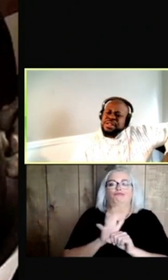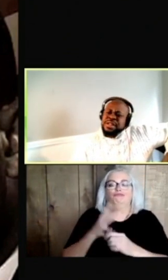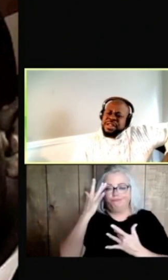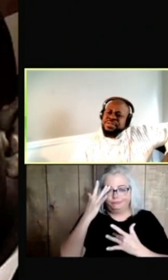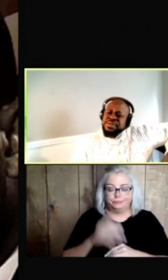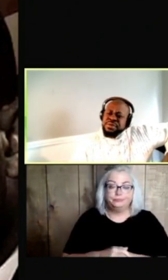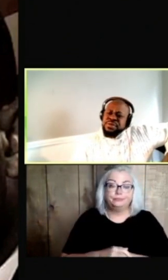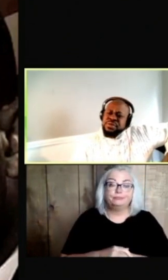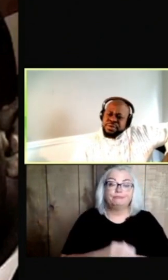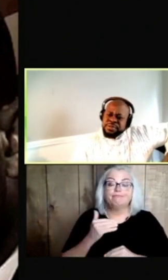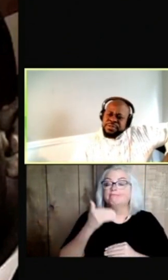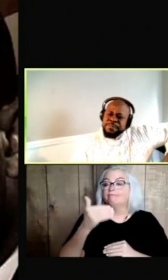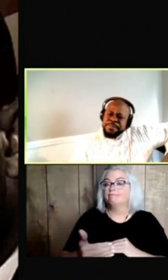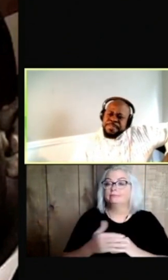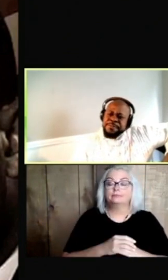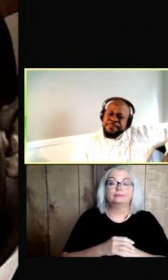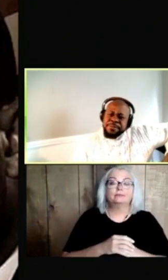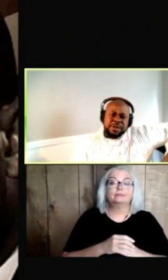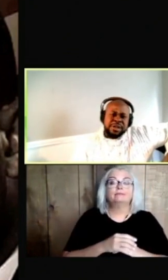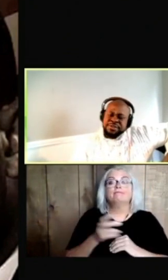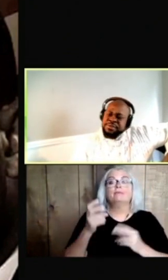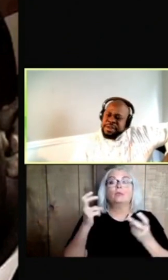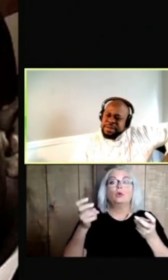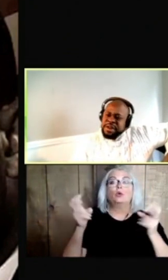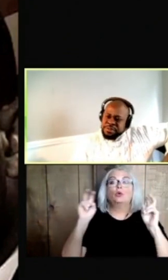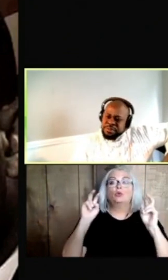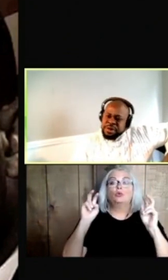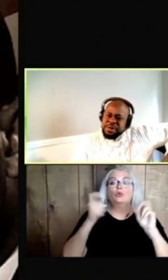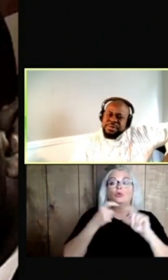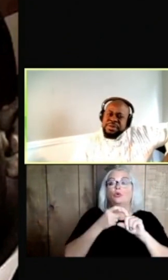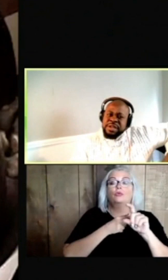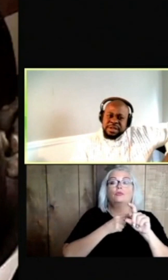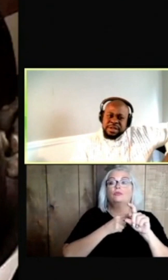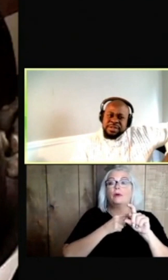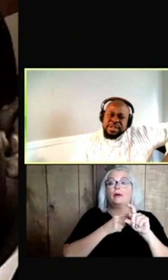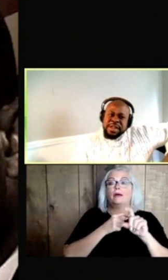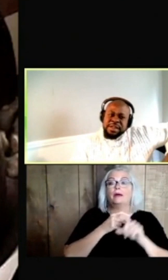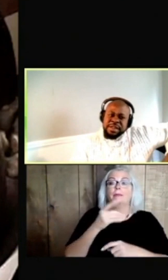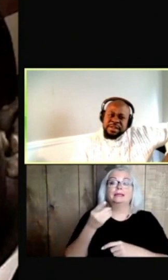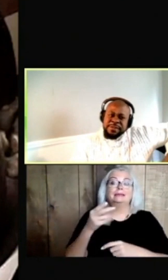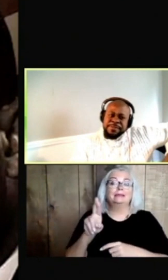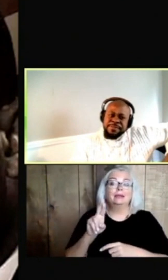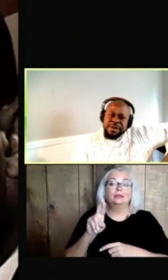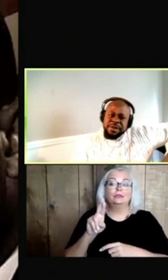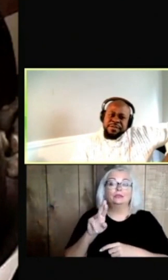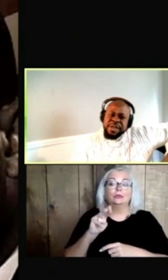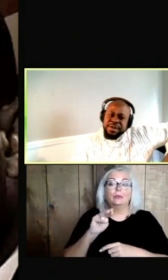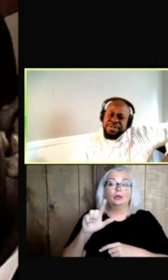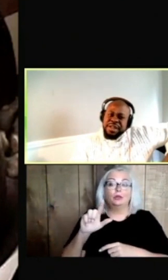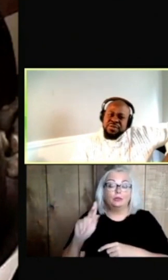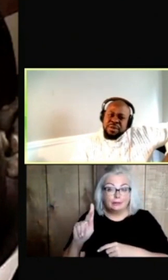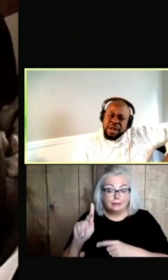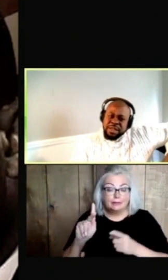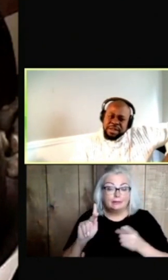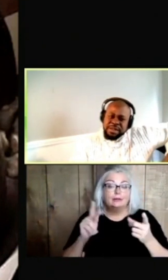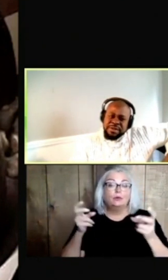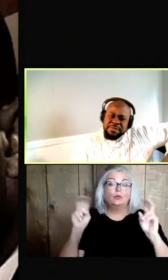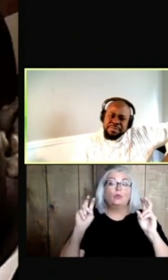Probably one of the lesser known quotes from the late, great Dr. Martin Luther King is this idea of